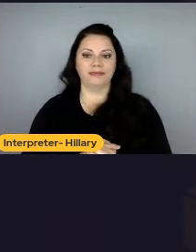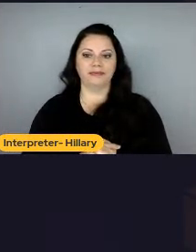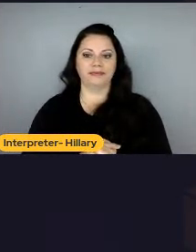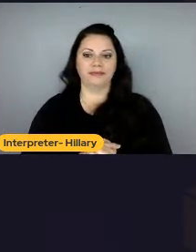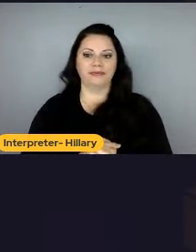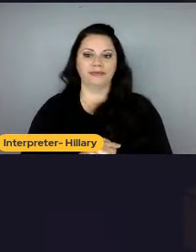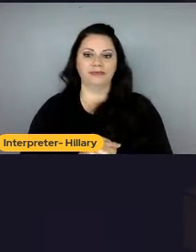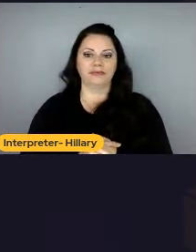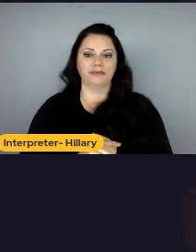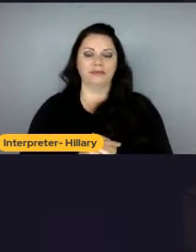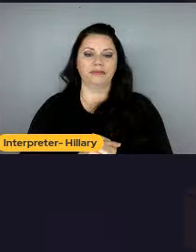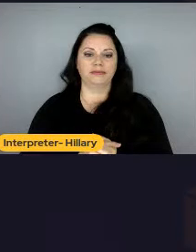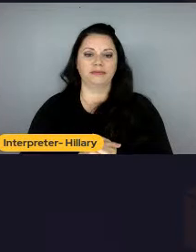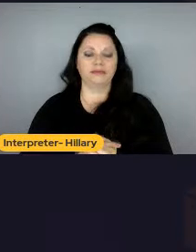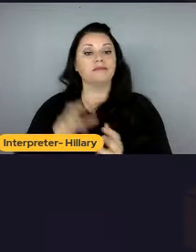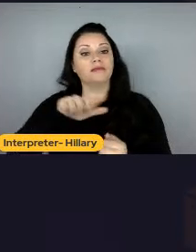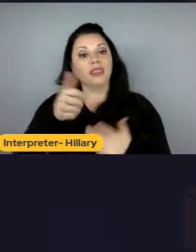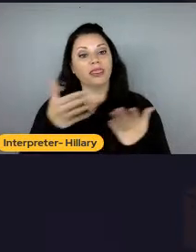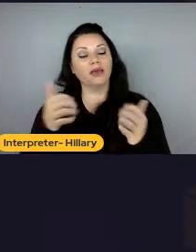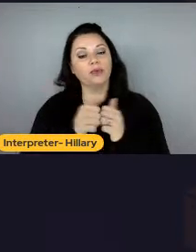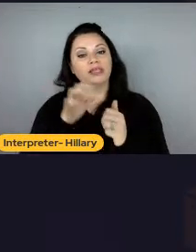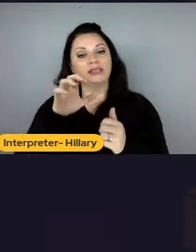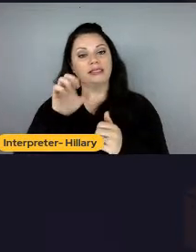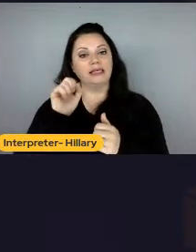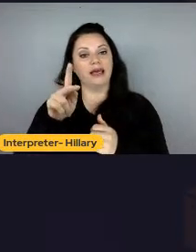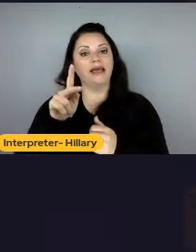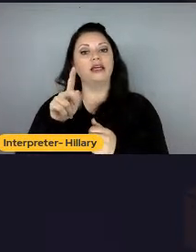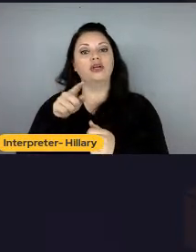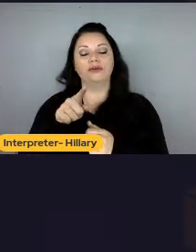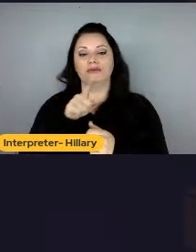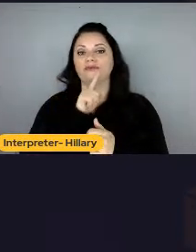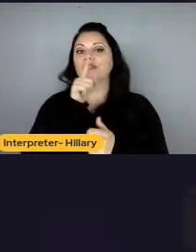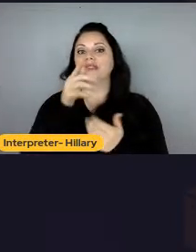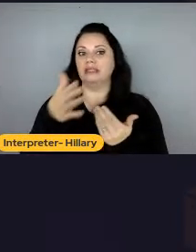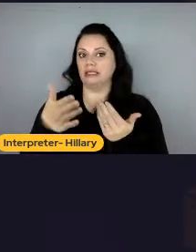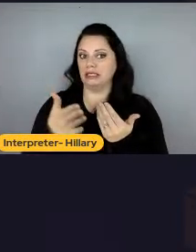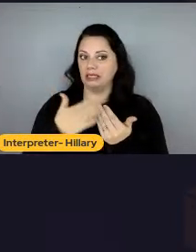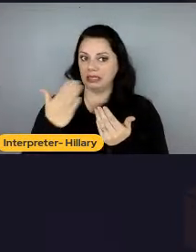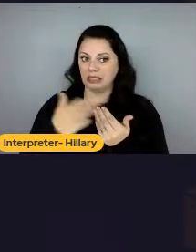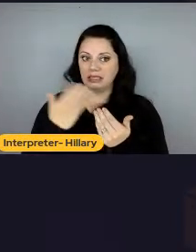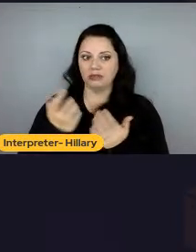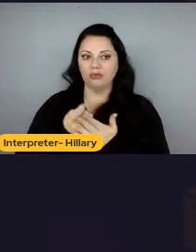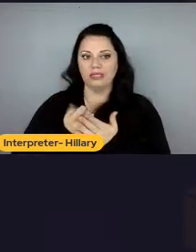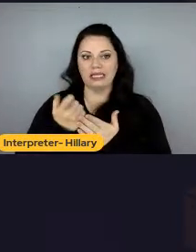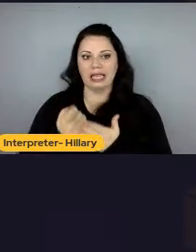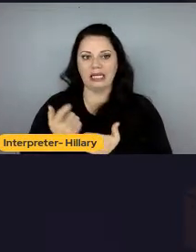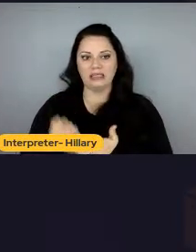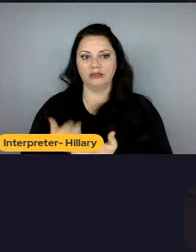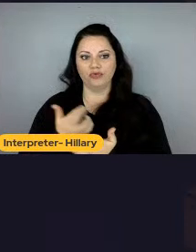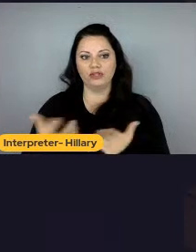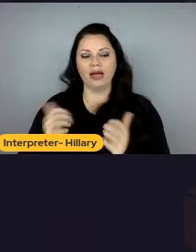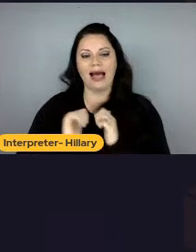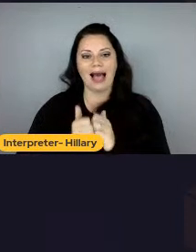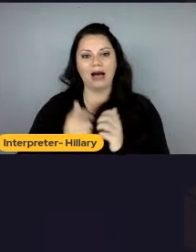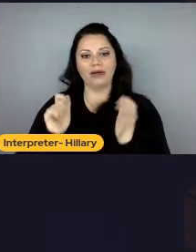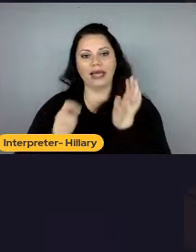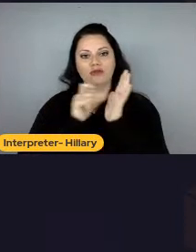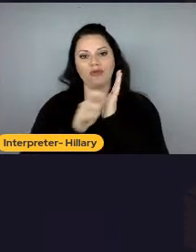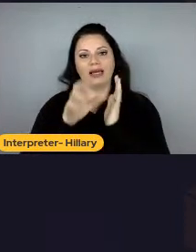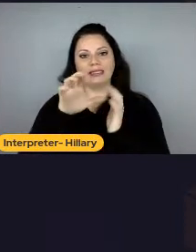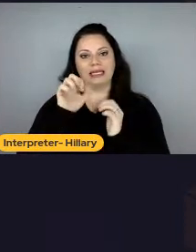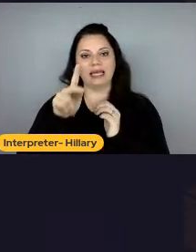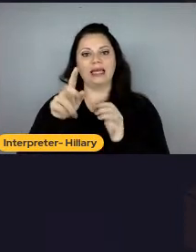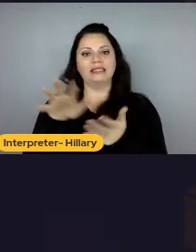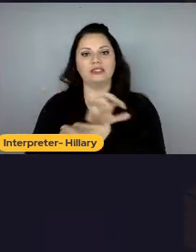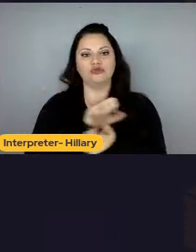Another thing is that with CDK, it's really easy to delete resources by running CDK destroy command.